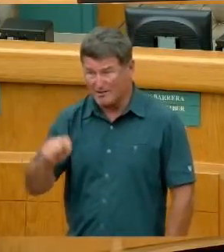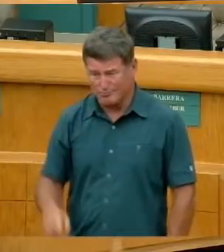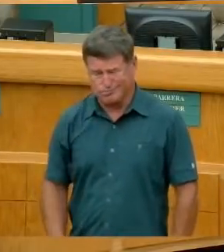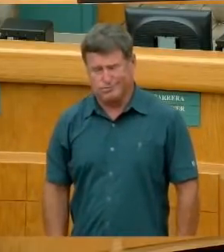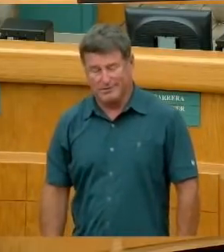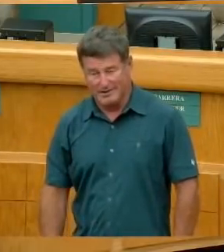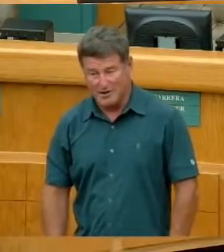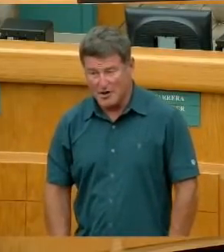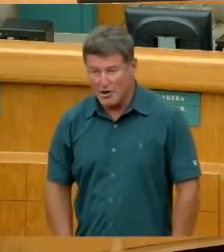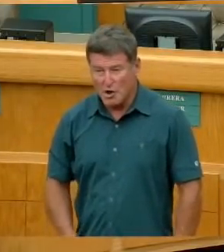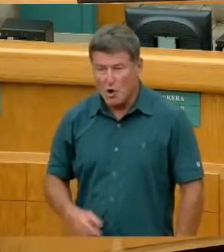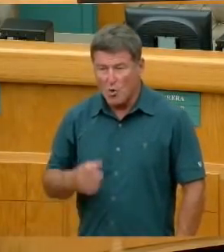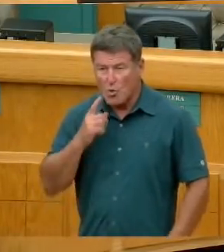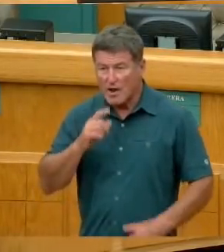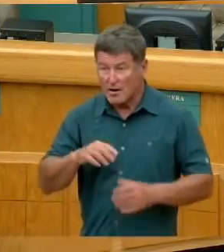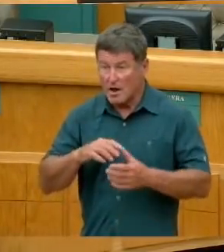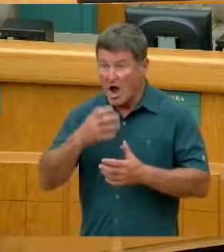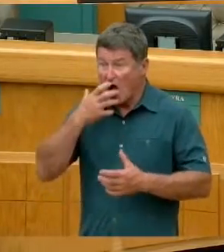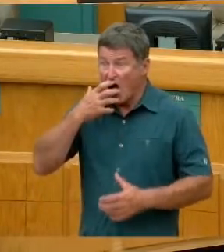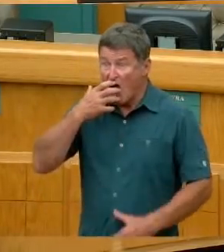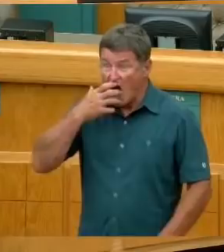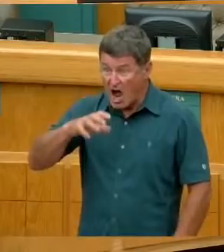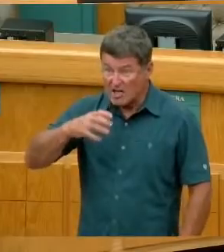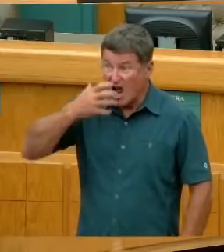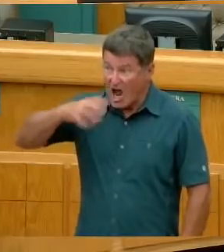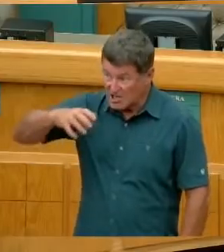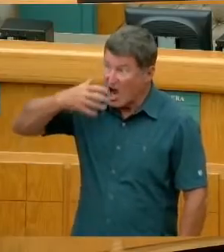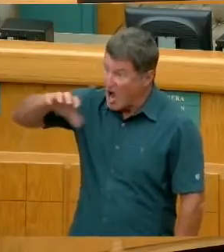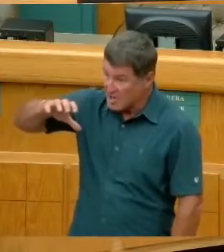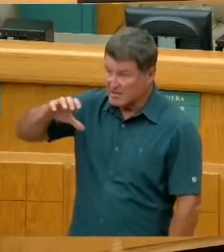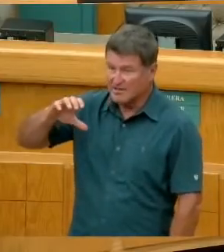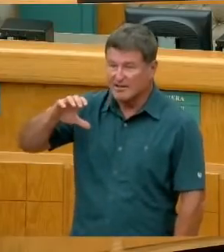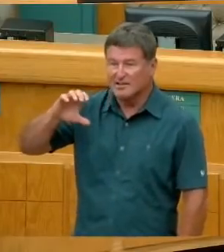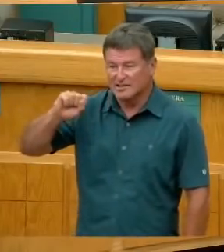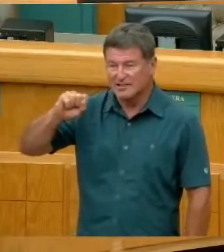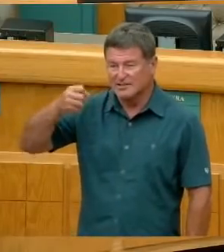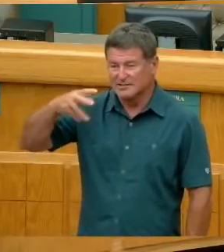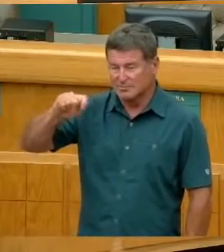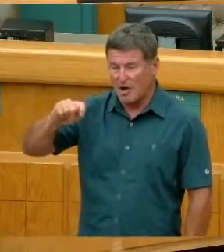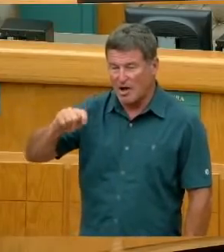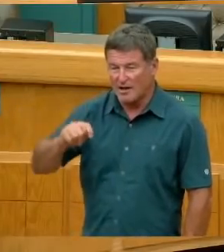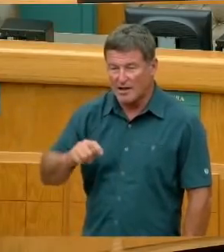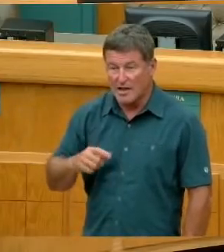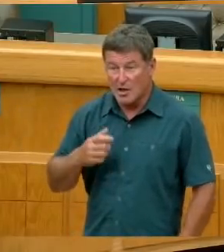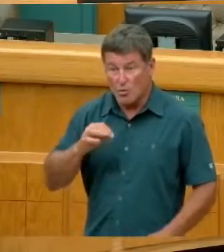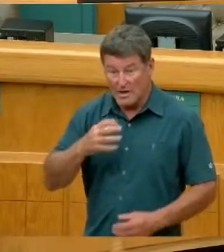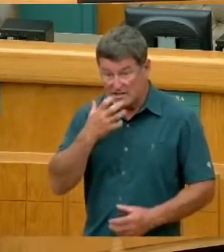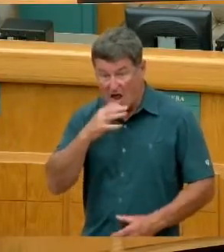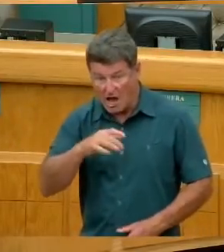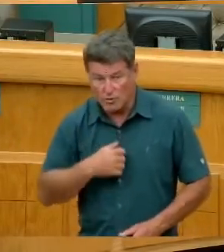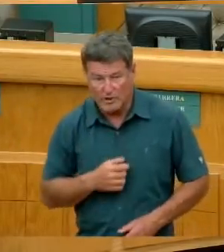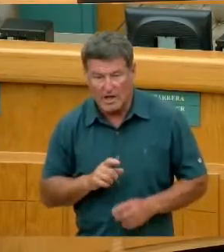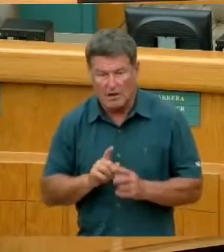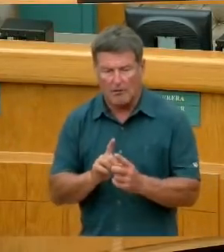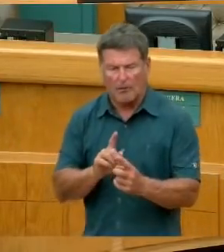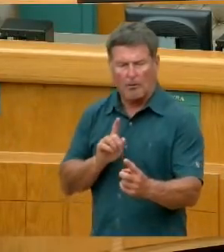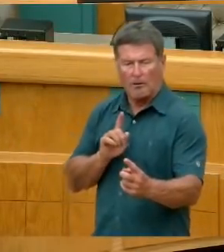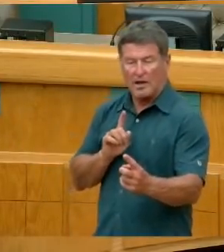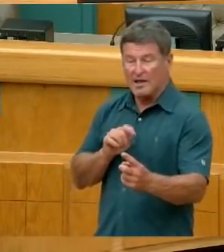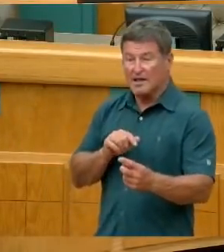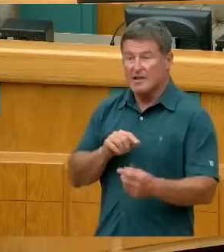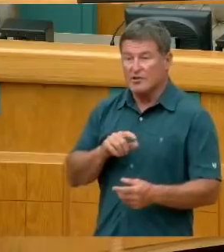you're like in the coals of a hot fire. A hotspot is, wow, it's hot, let me back